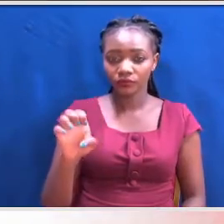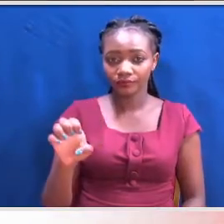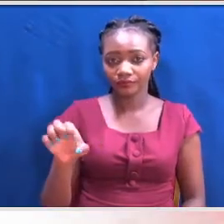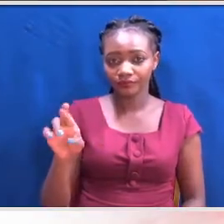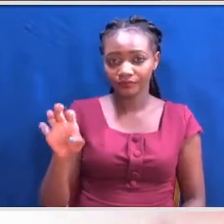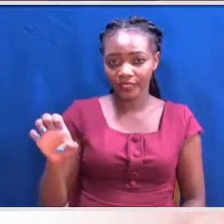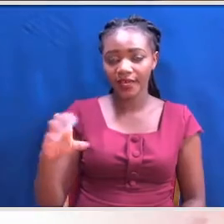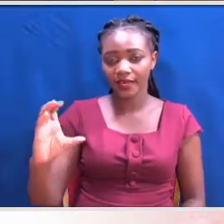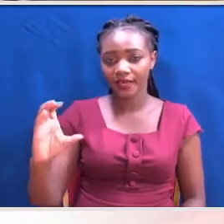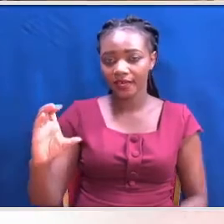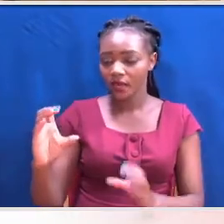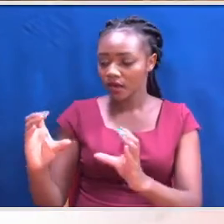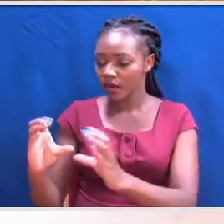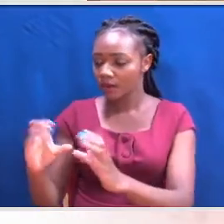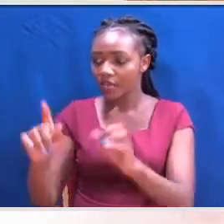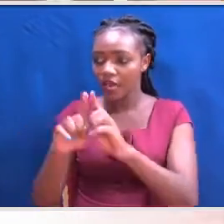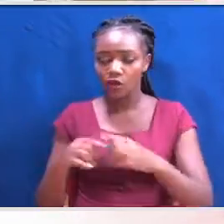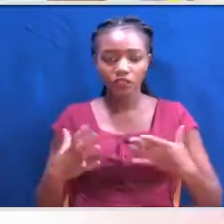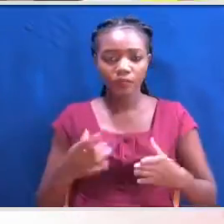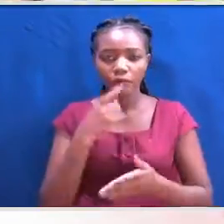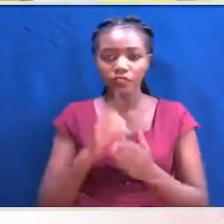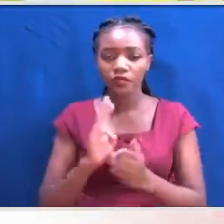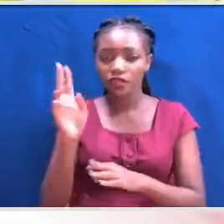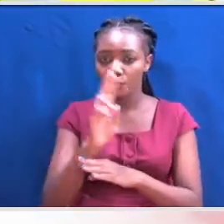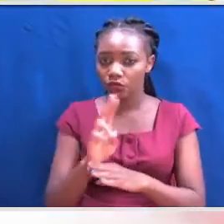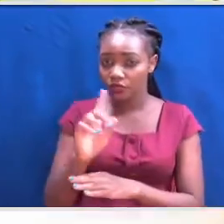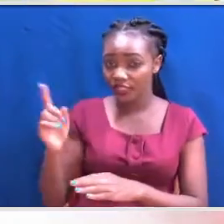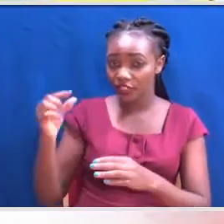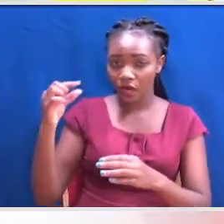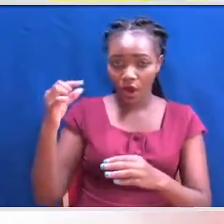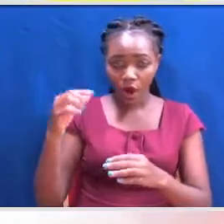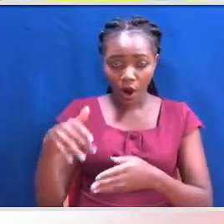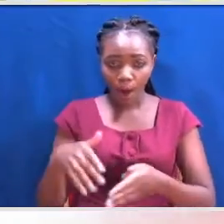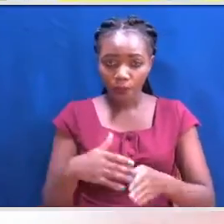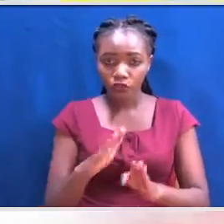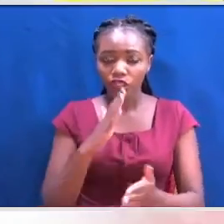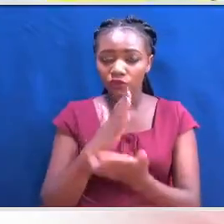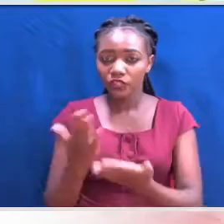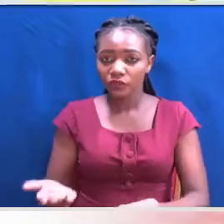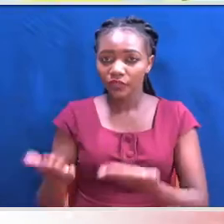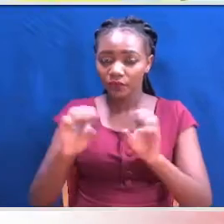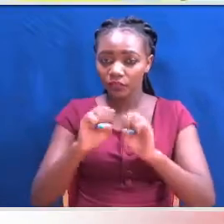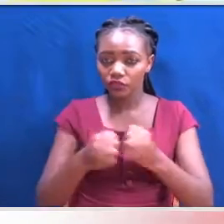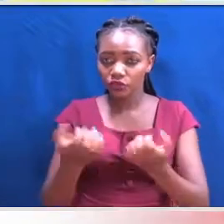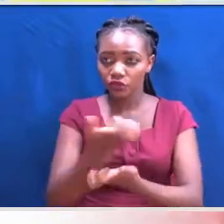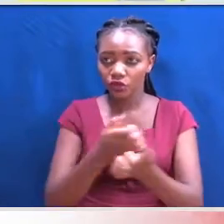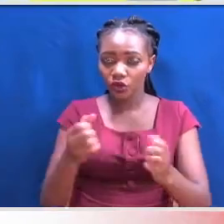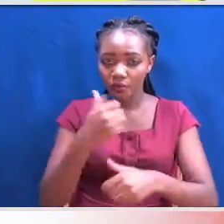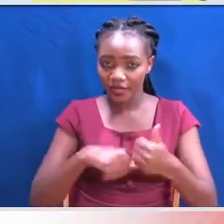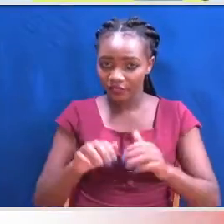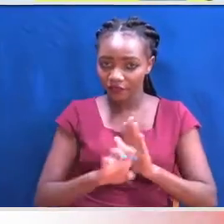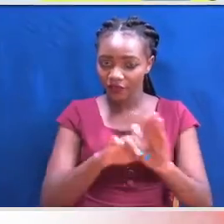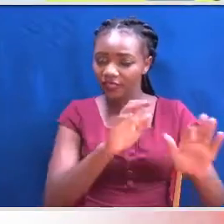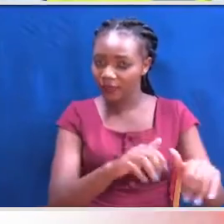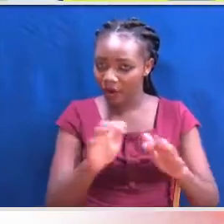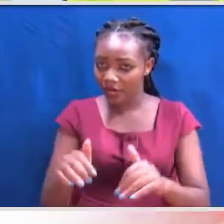Corporation, REREC. Residents now say that they will use this golden opportunity to boost their socio-economic activities such as farming now